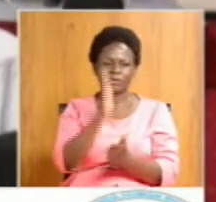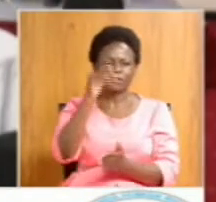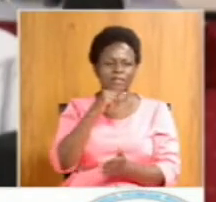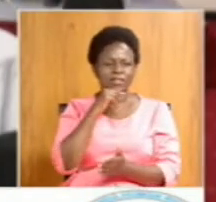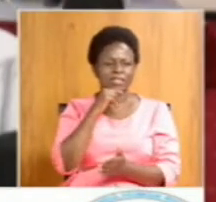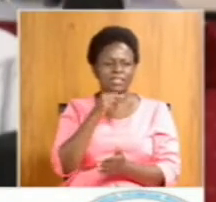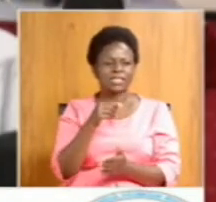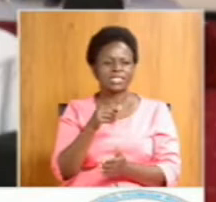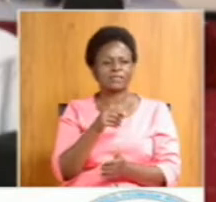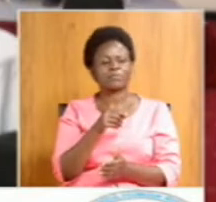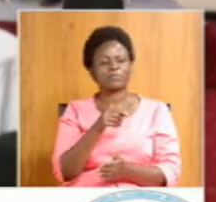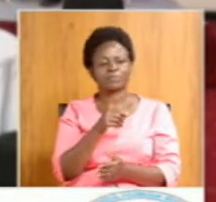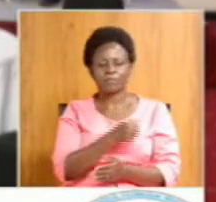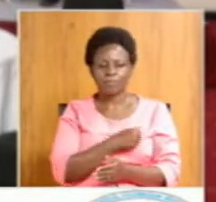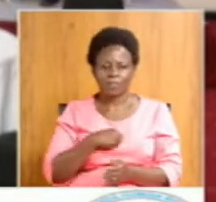Chairman,